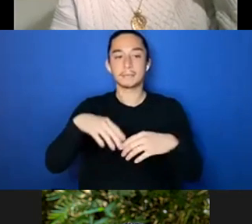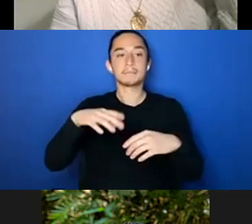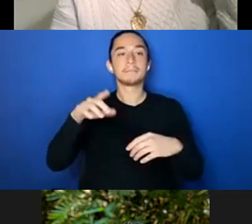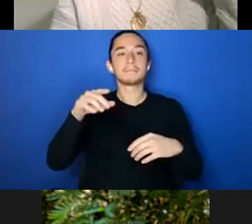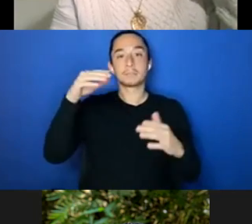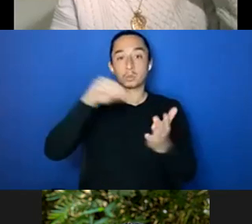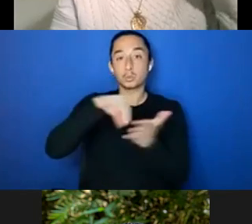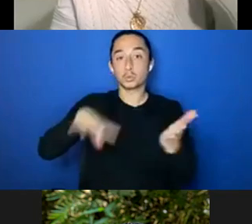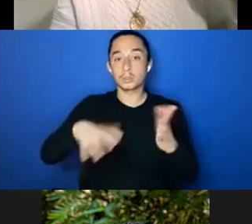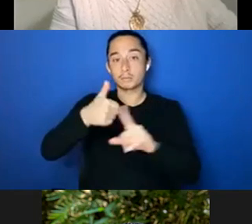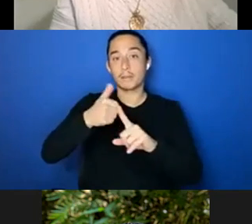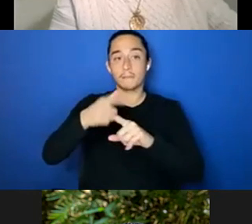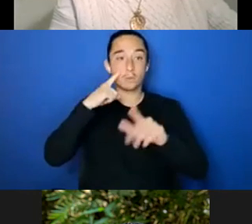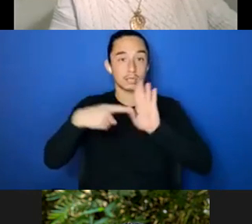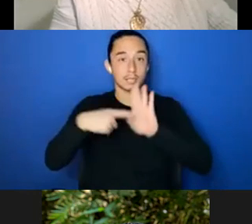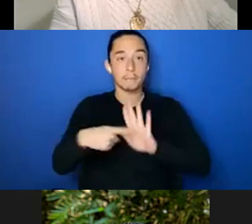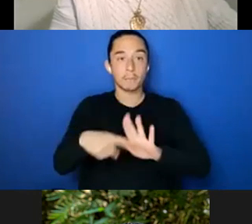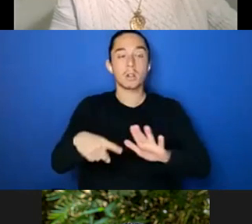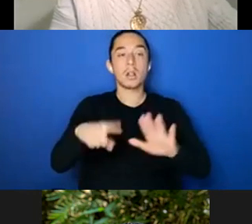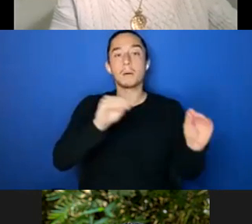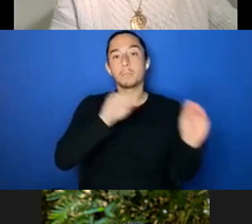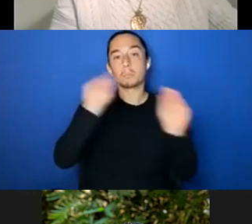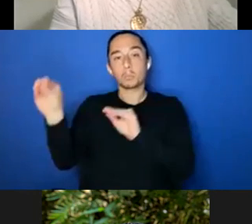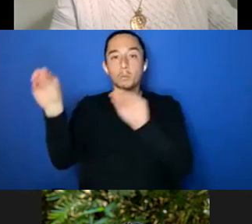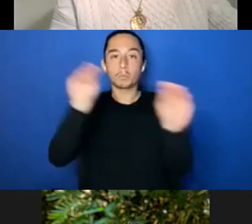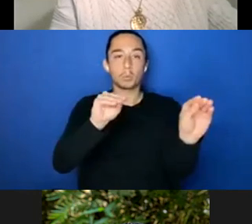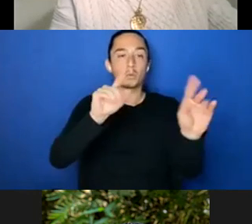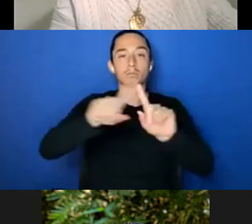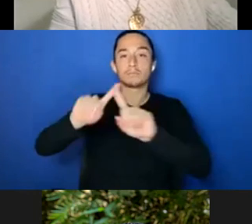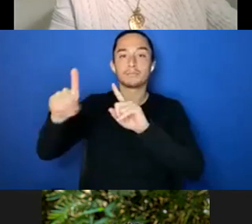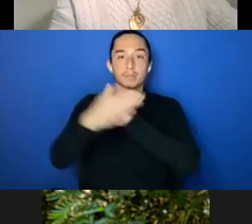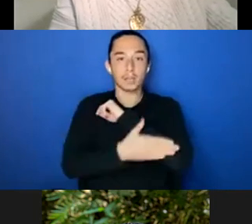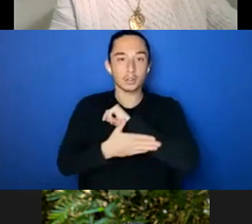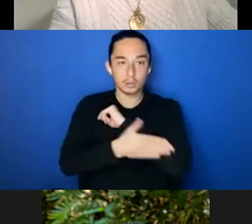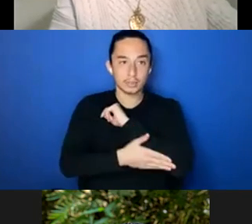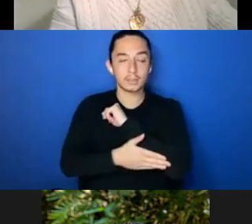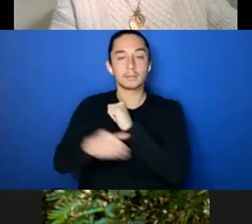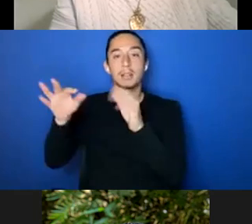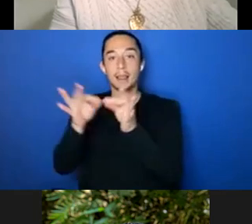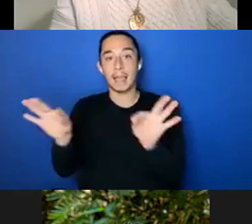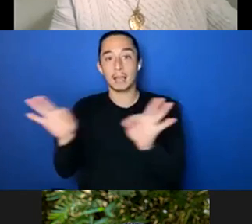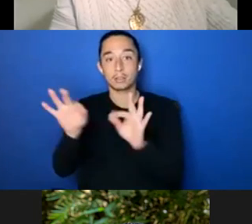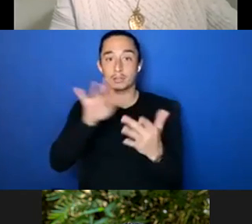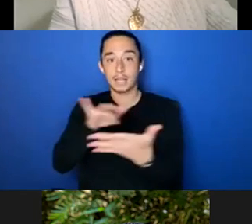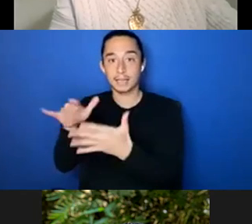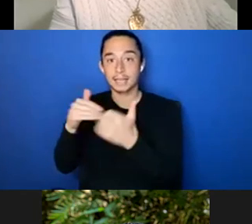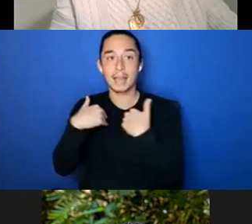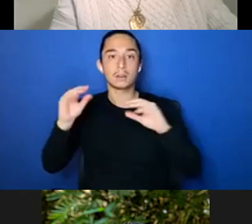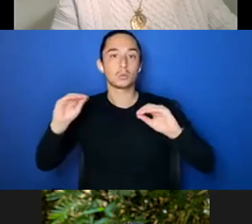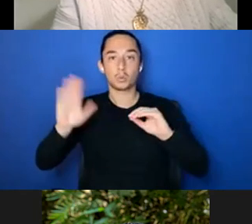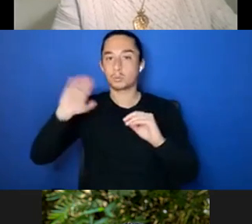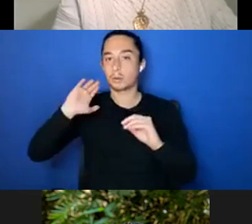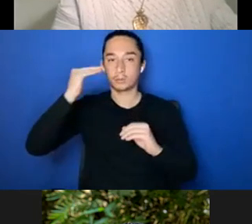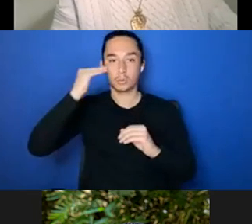students who are, for example, moving from country to country, and the language that they have studied, they have no previous knowledge of